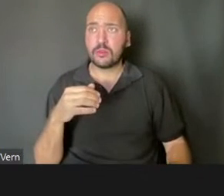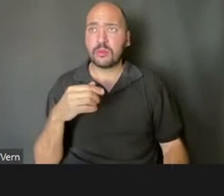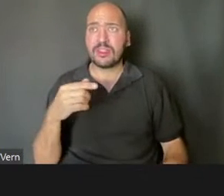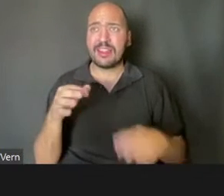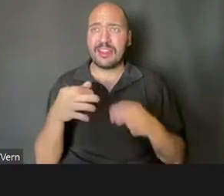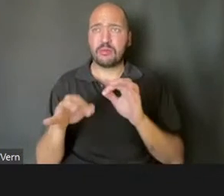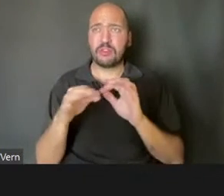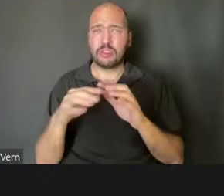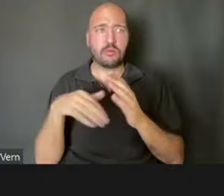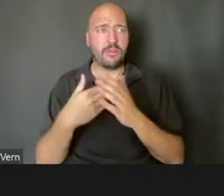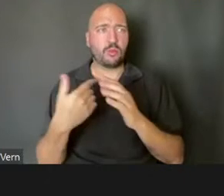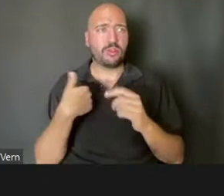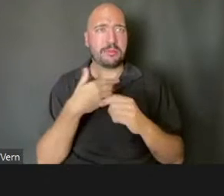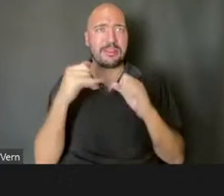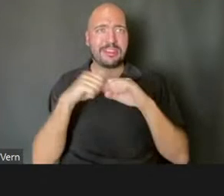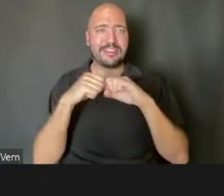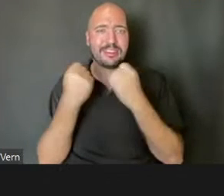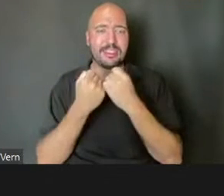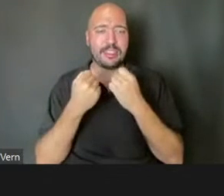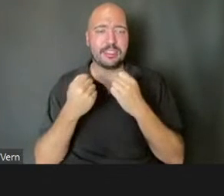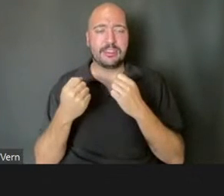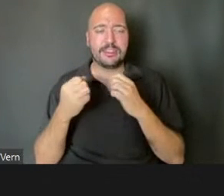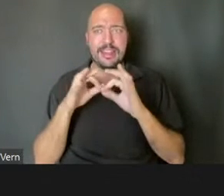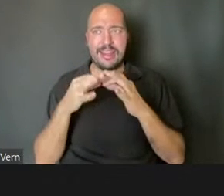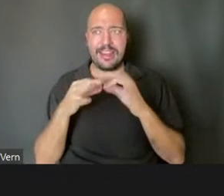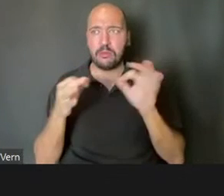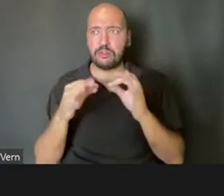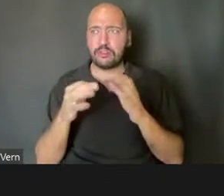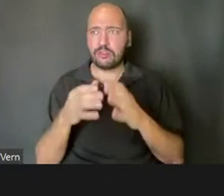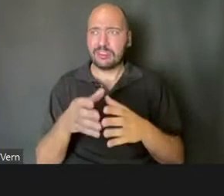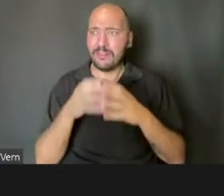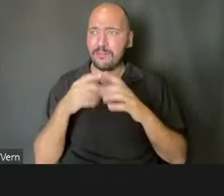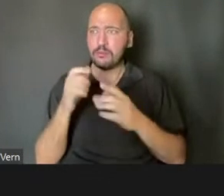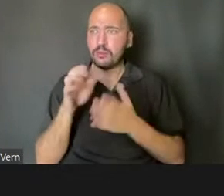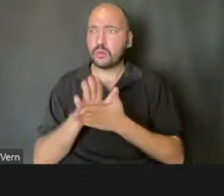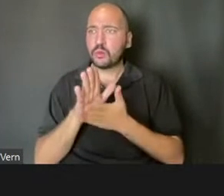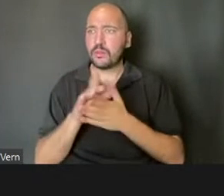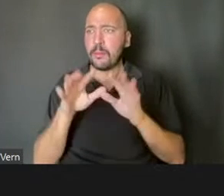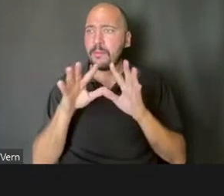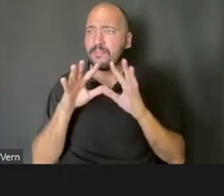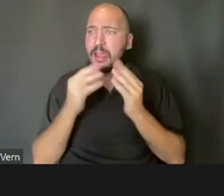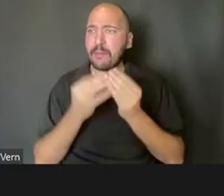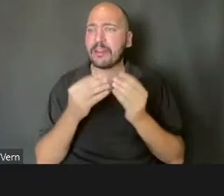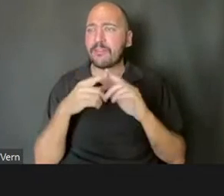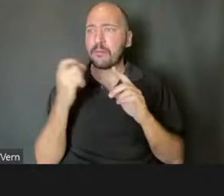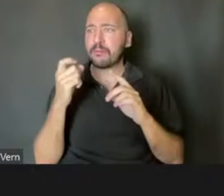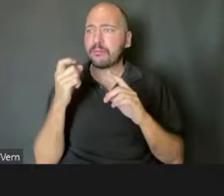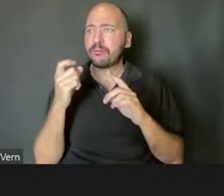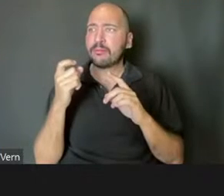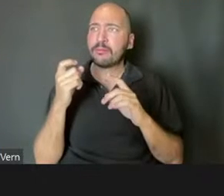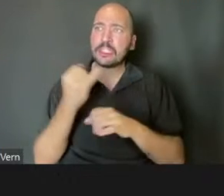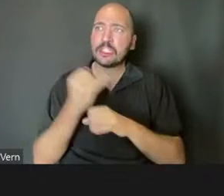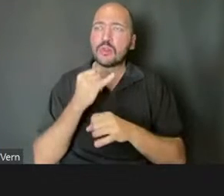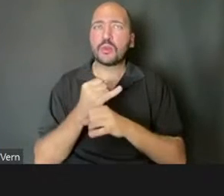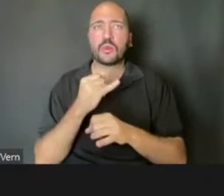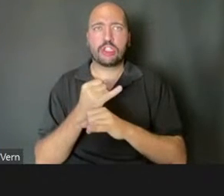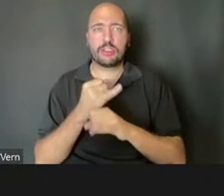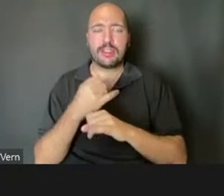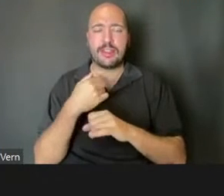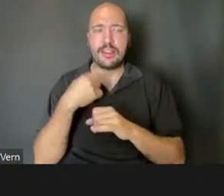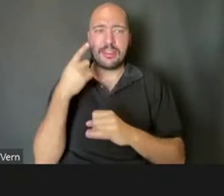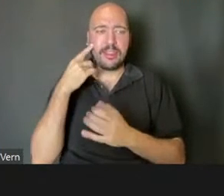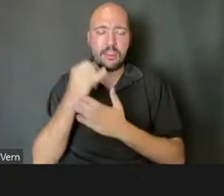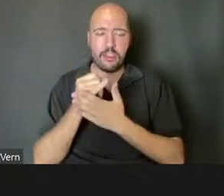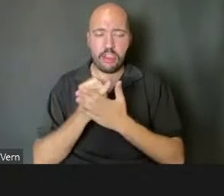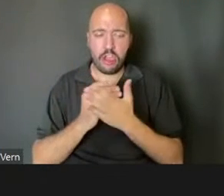by the society, come to us from school, from families, from institutions. I think the